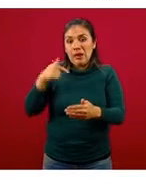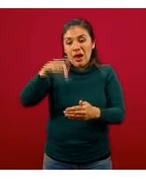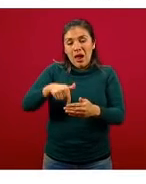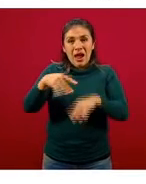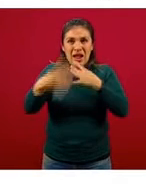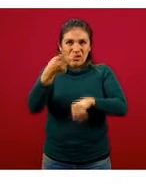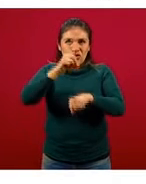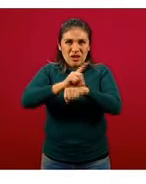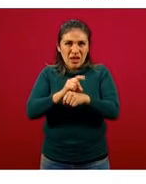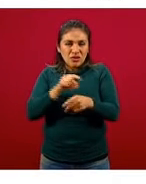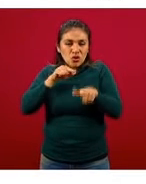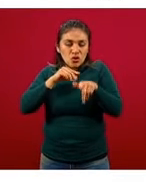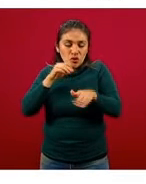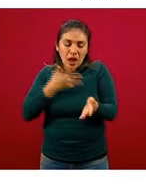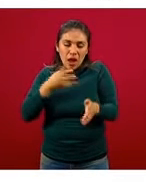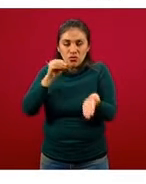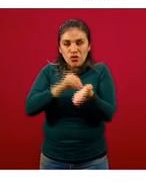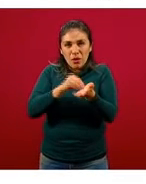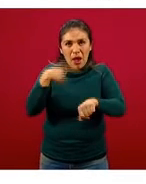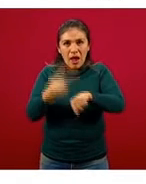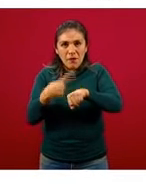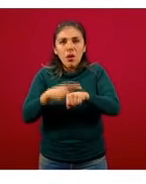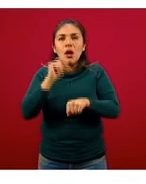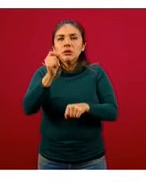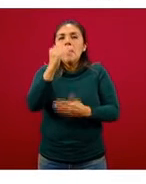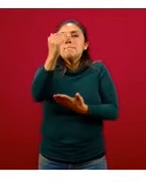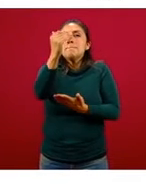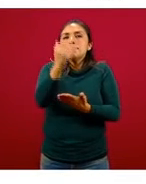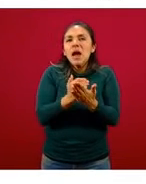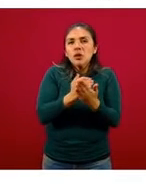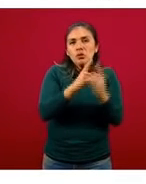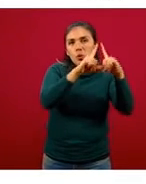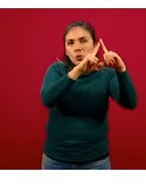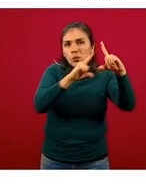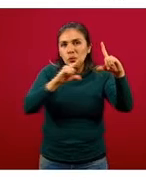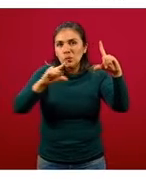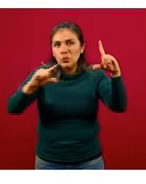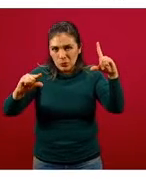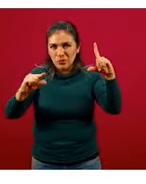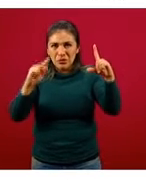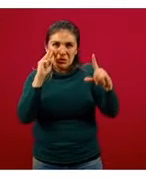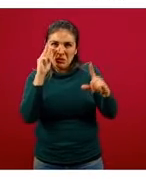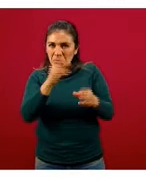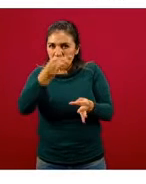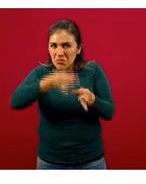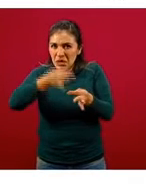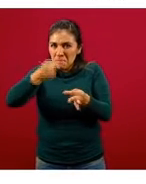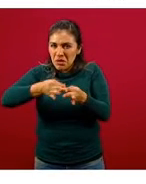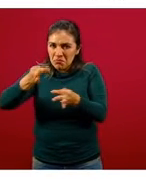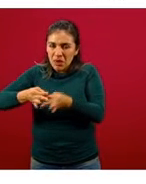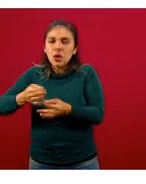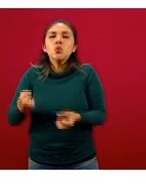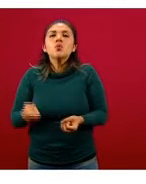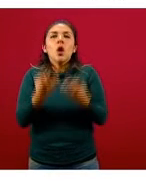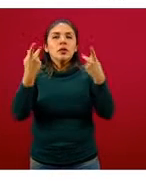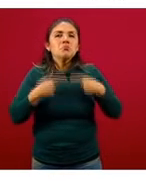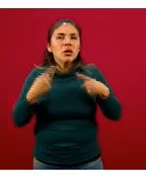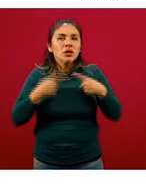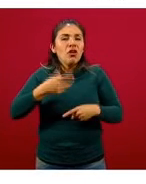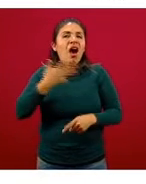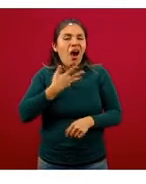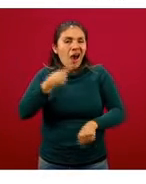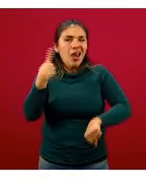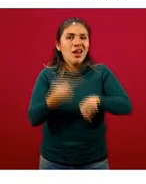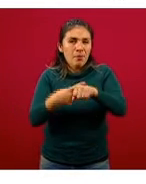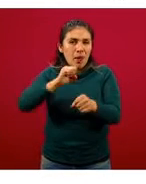and this allows us to better appreciate what are the differences between states when it comes to the